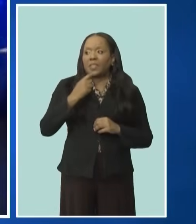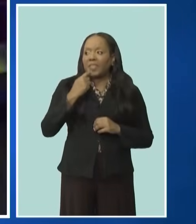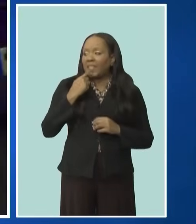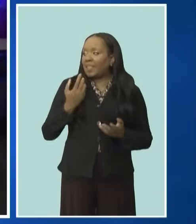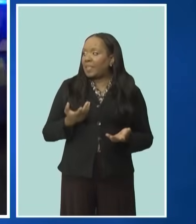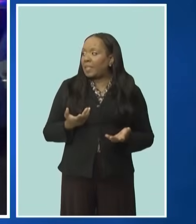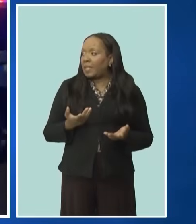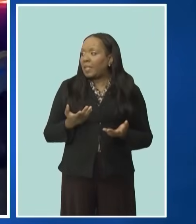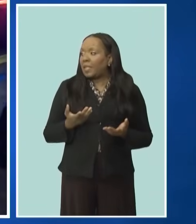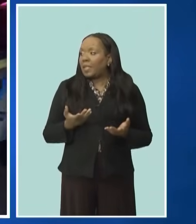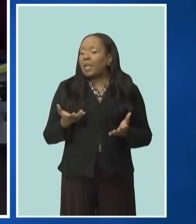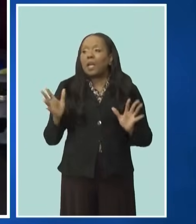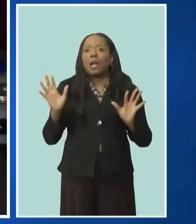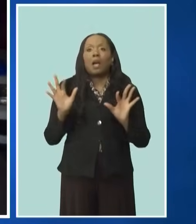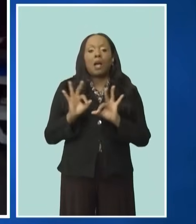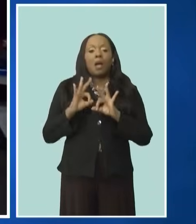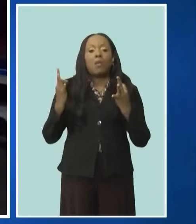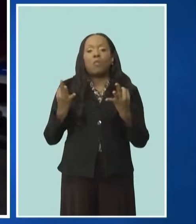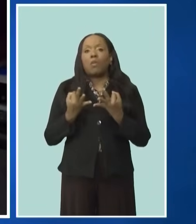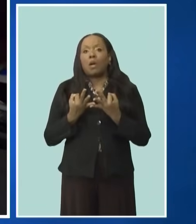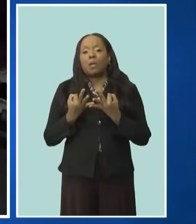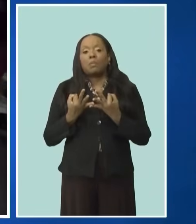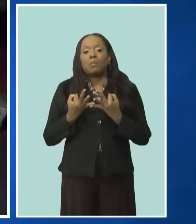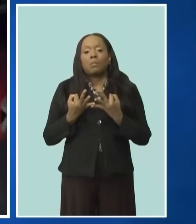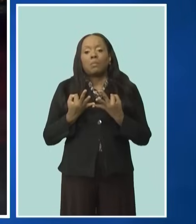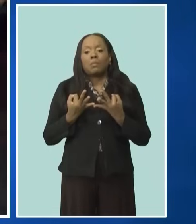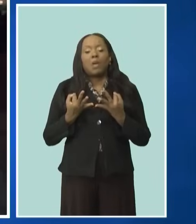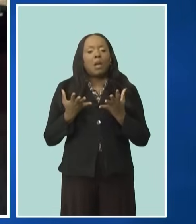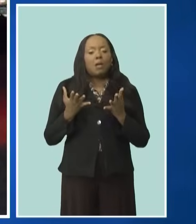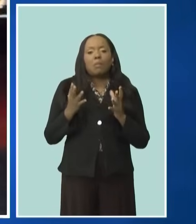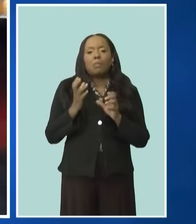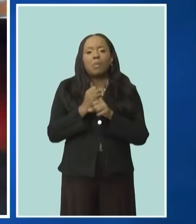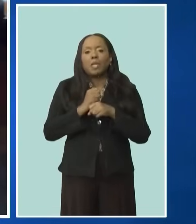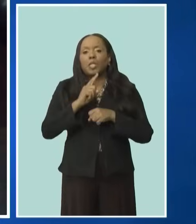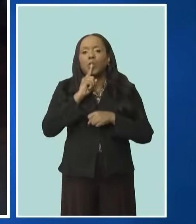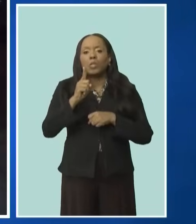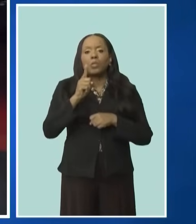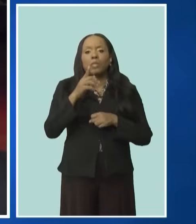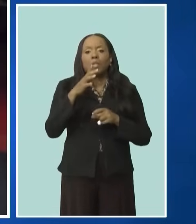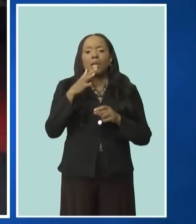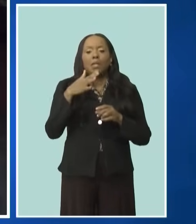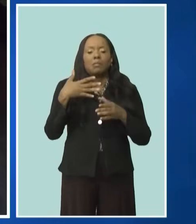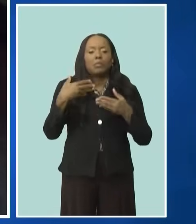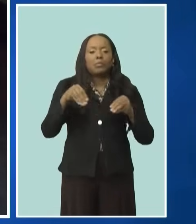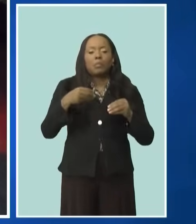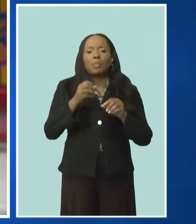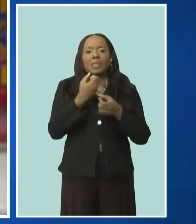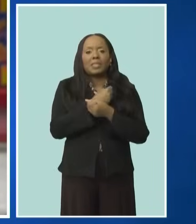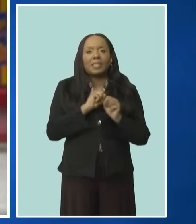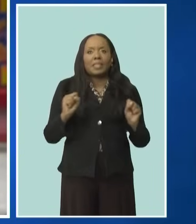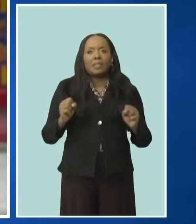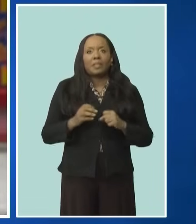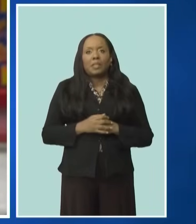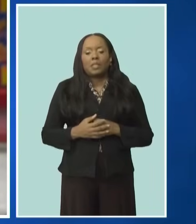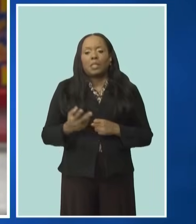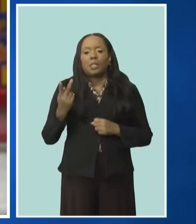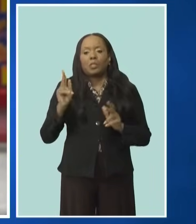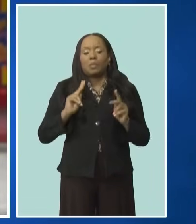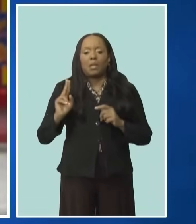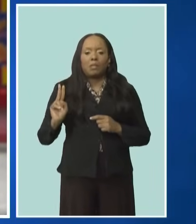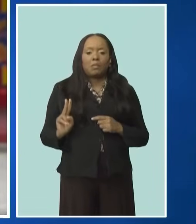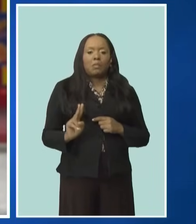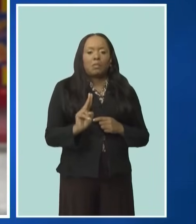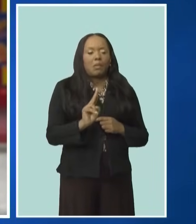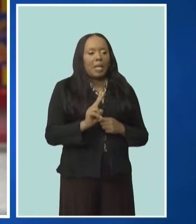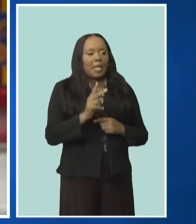that the family was in the process of securing the establishment when 2 armed assailants approached and demanded jewelry